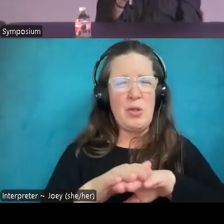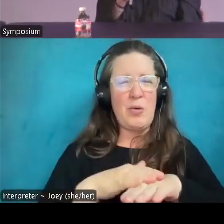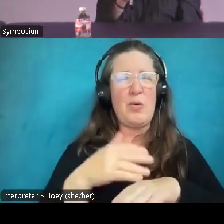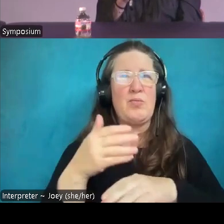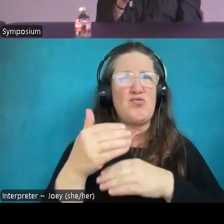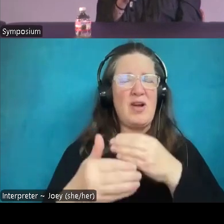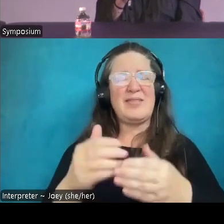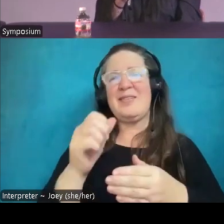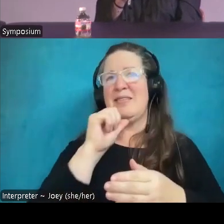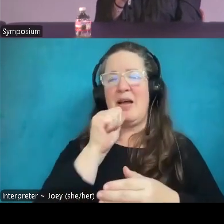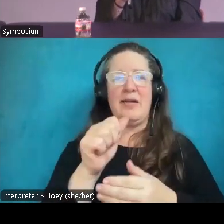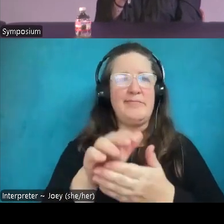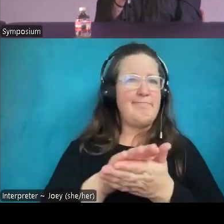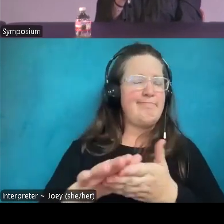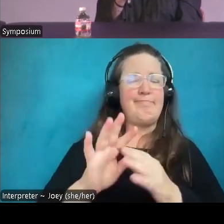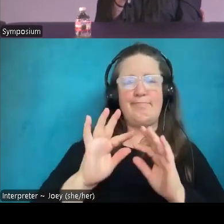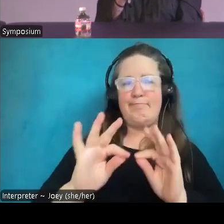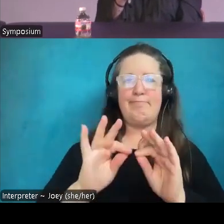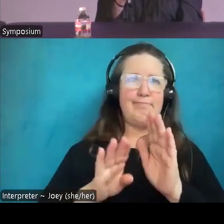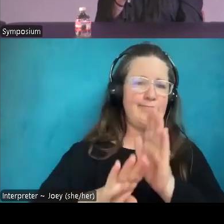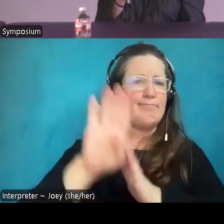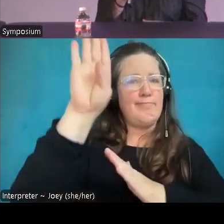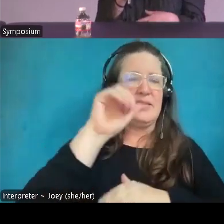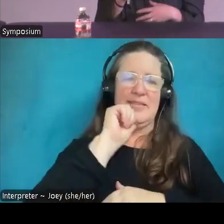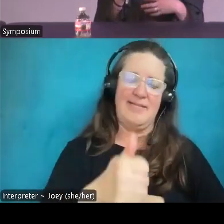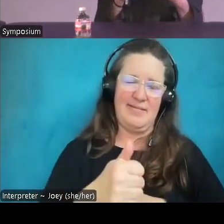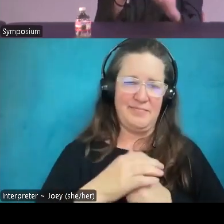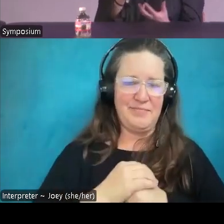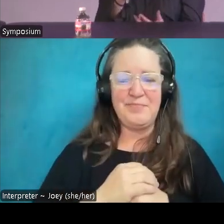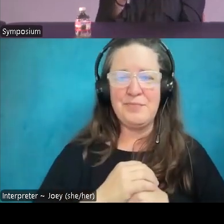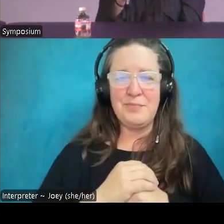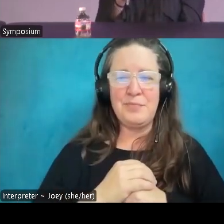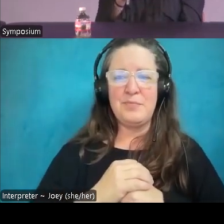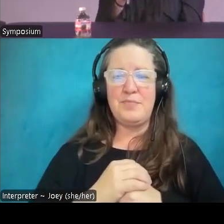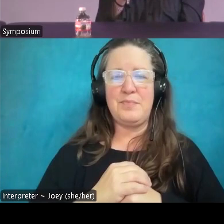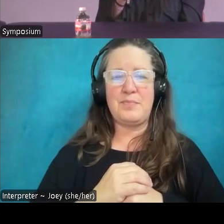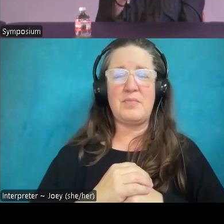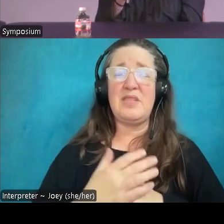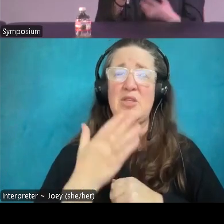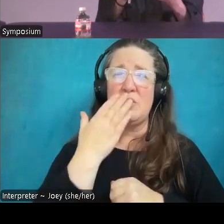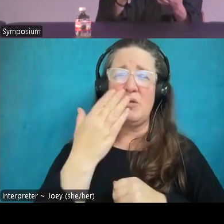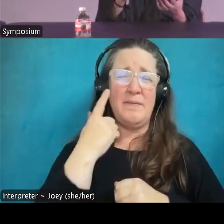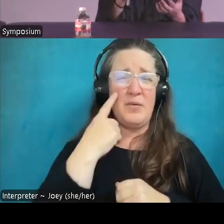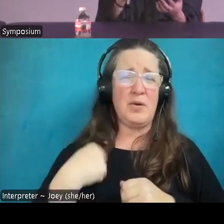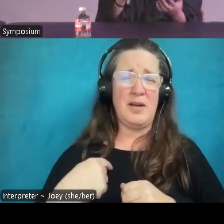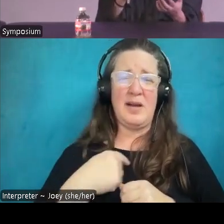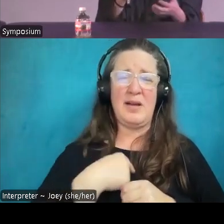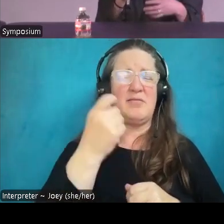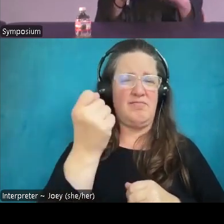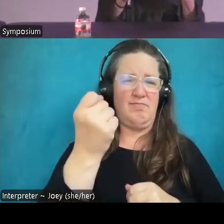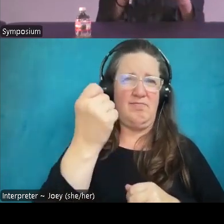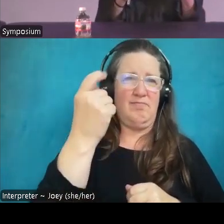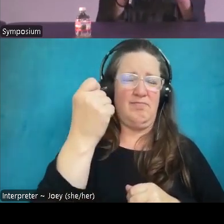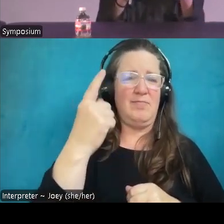neatly as I would like. And so that's kind of, it's good to understand that, and it's a good expectation setting as well,